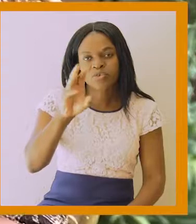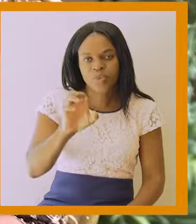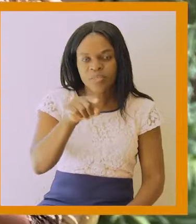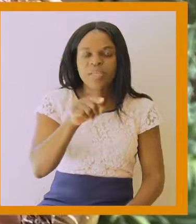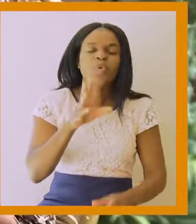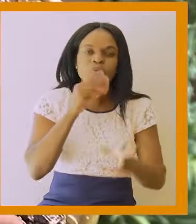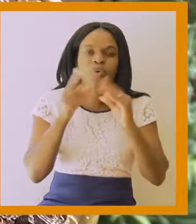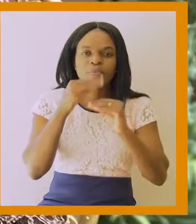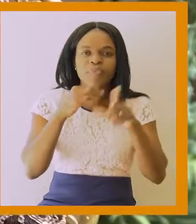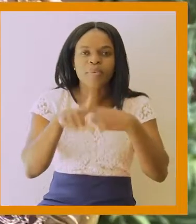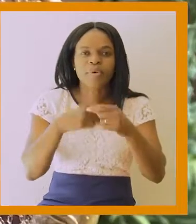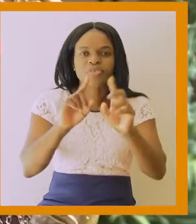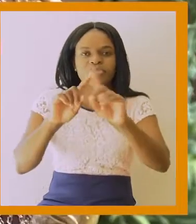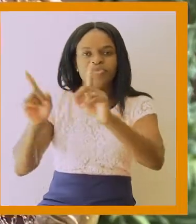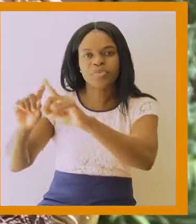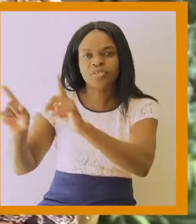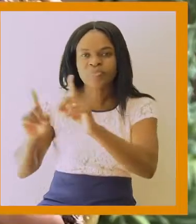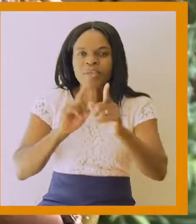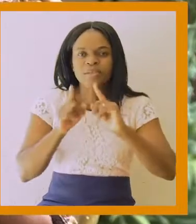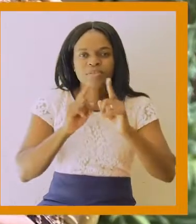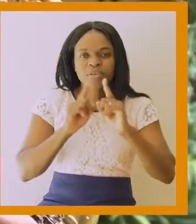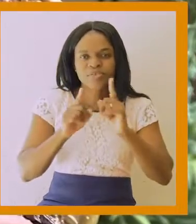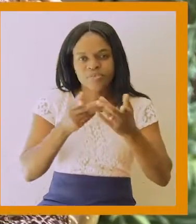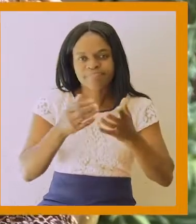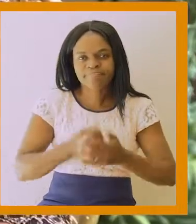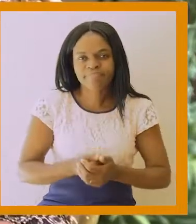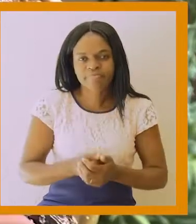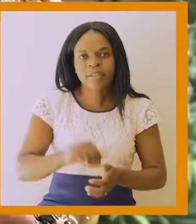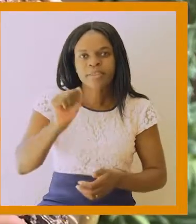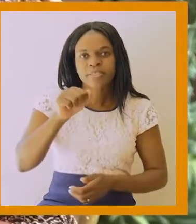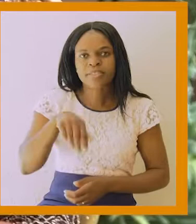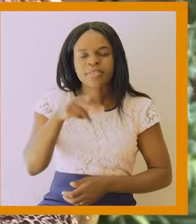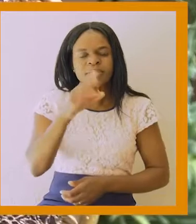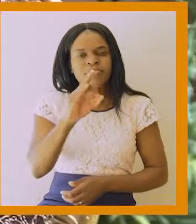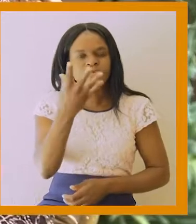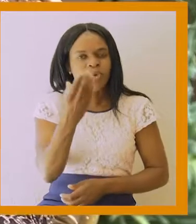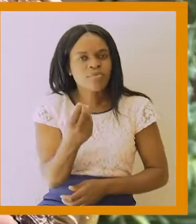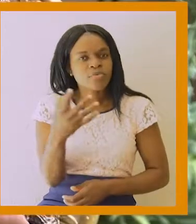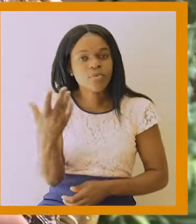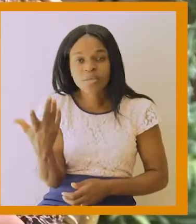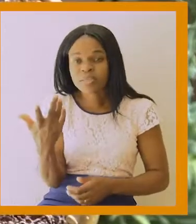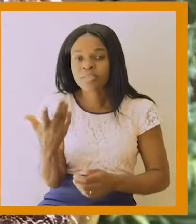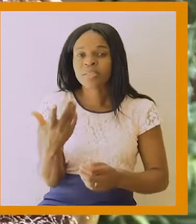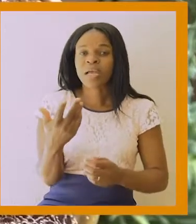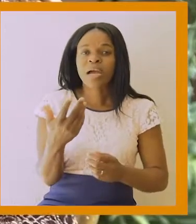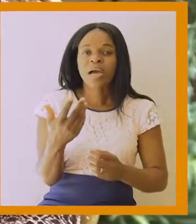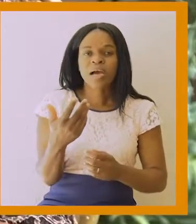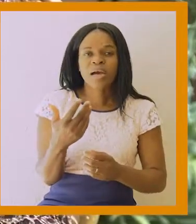with us the different services that are at our disposal in the event that we have